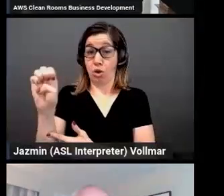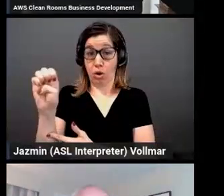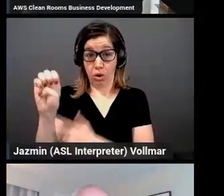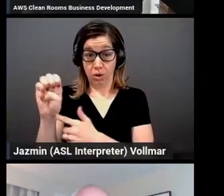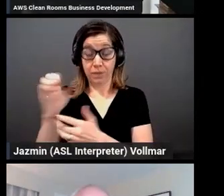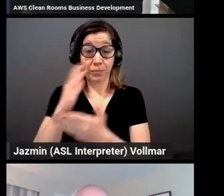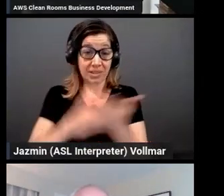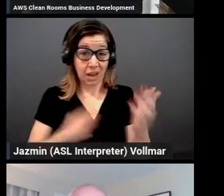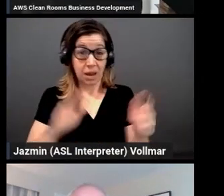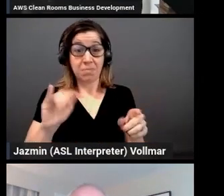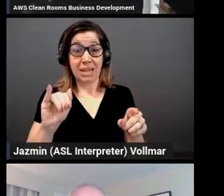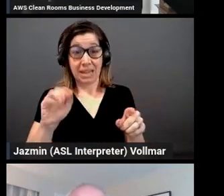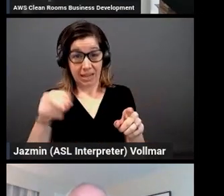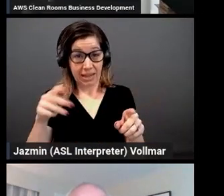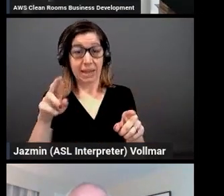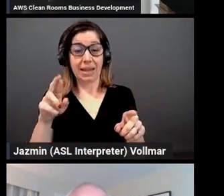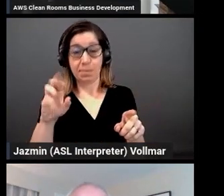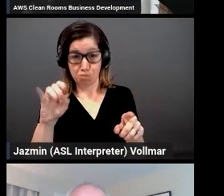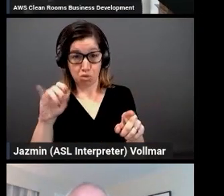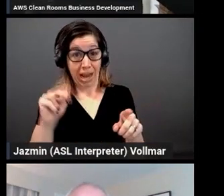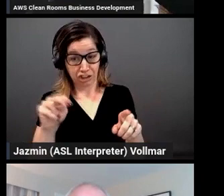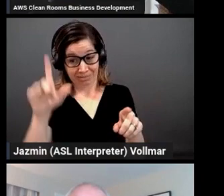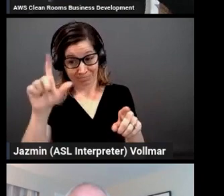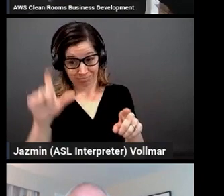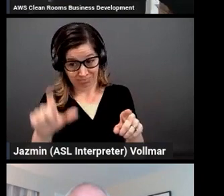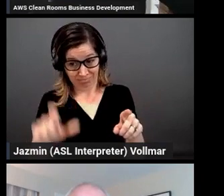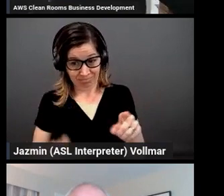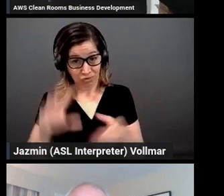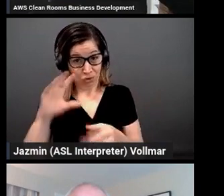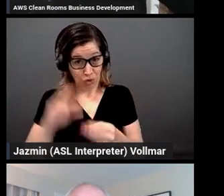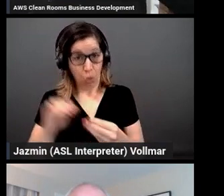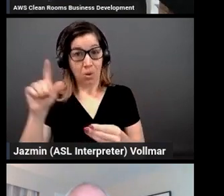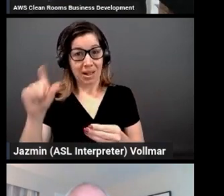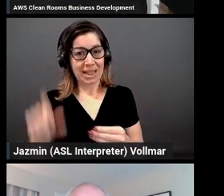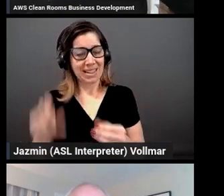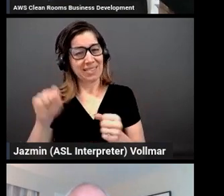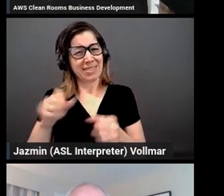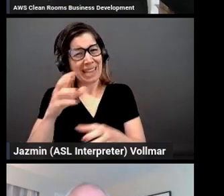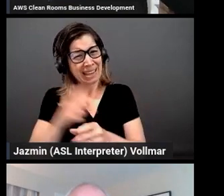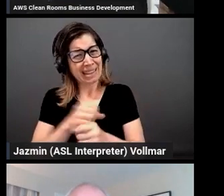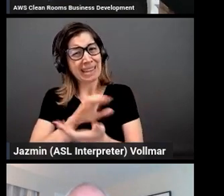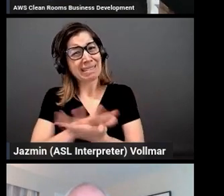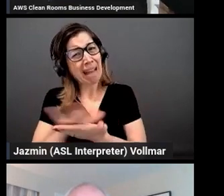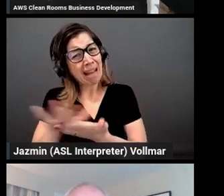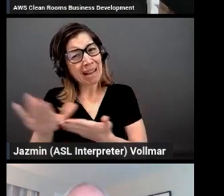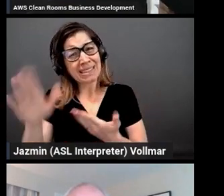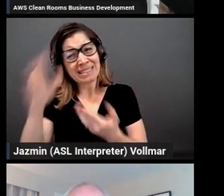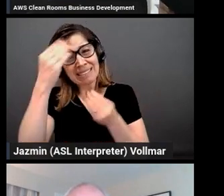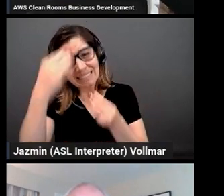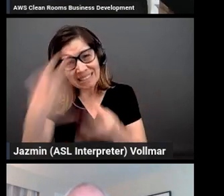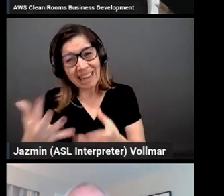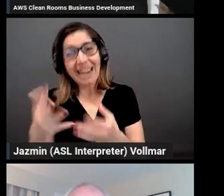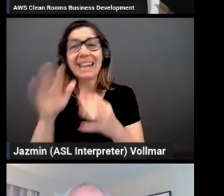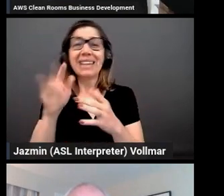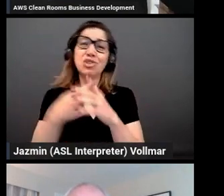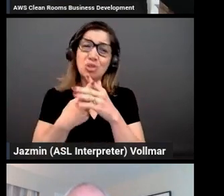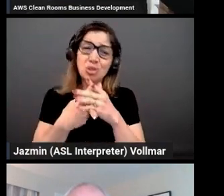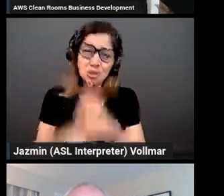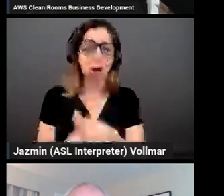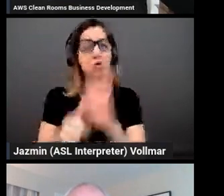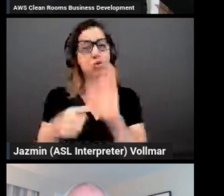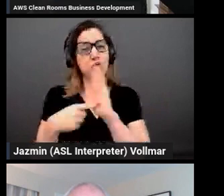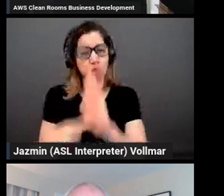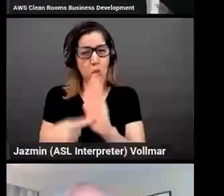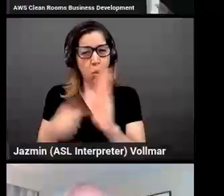impressions as a sum of clicks as total clicks, you can get nice looking data that starts to resemble what a customer